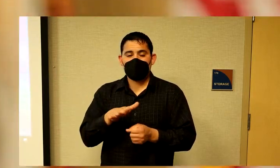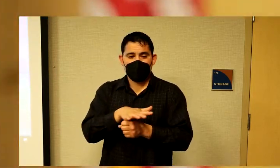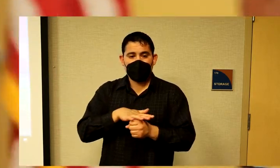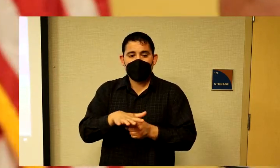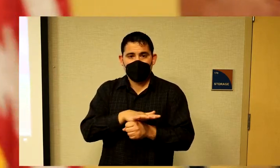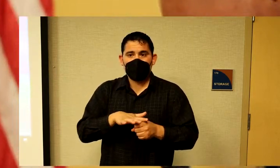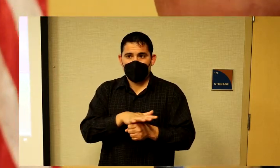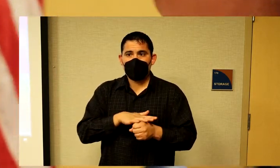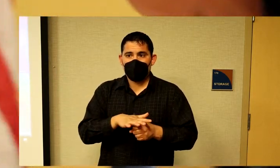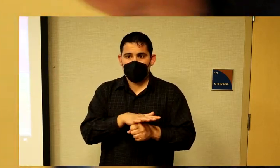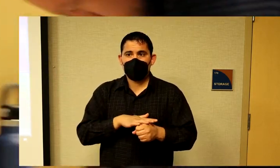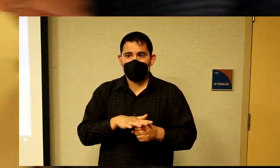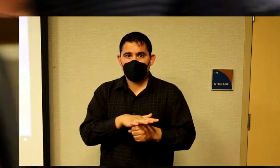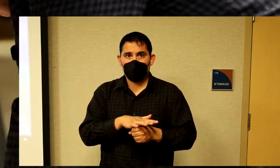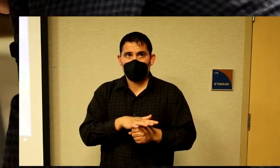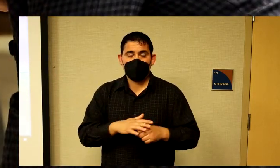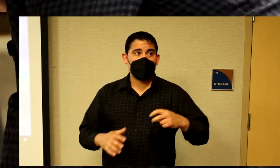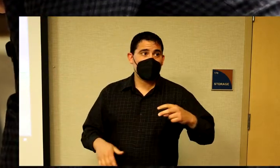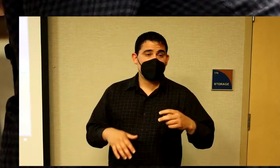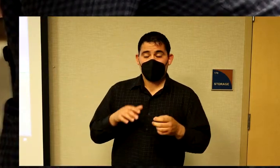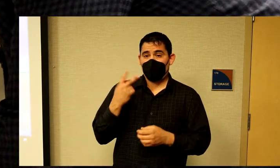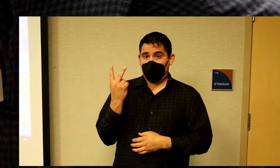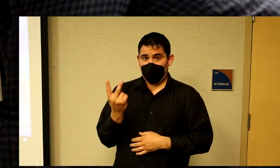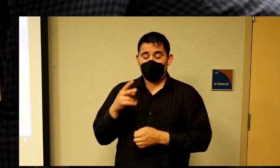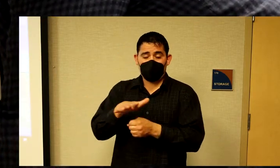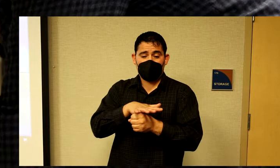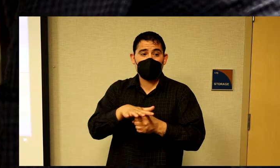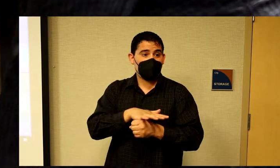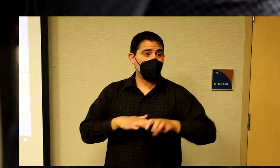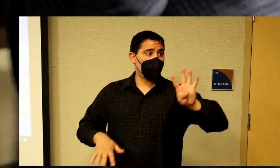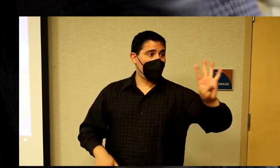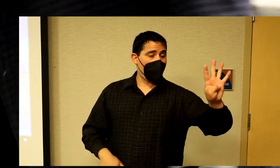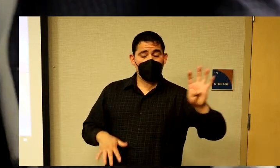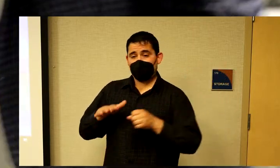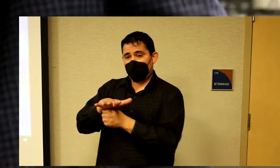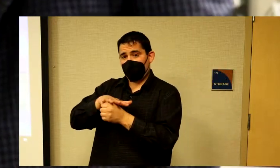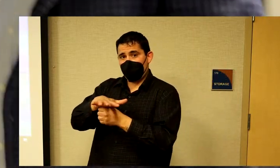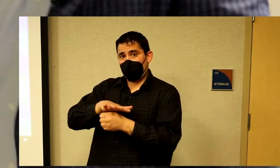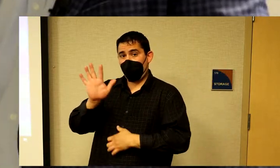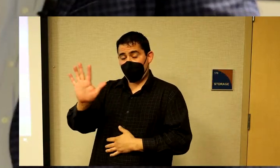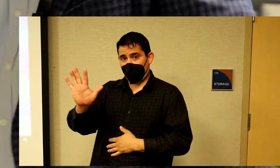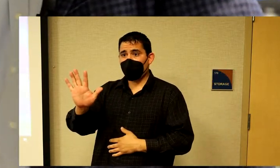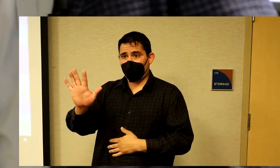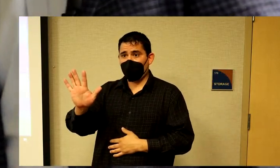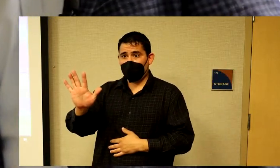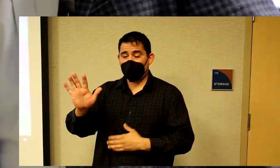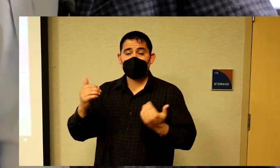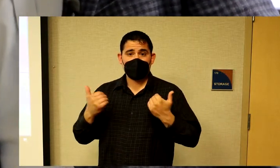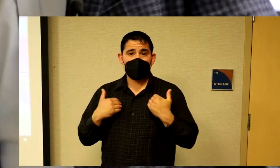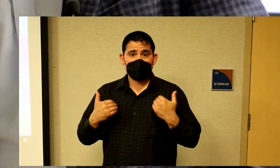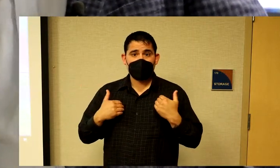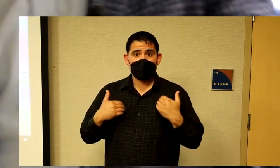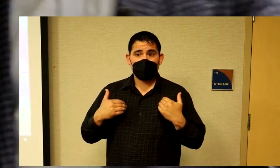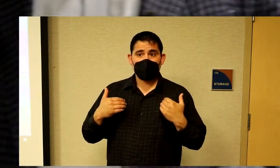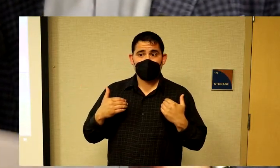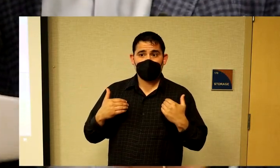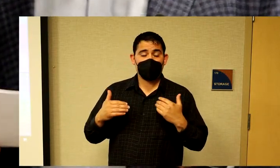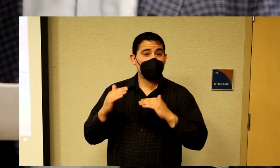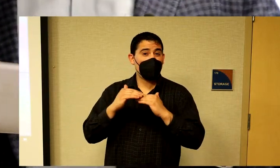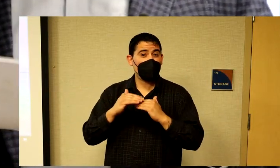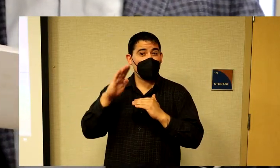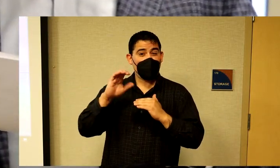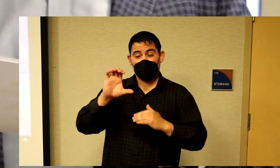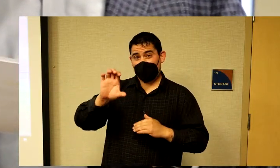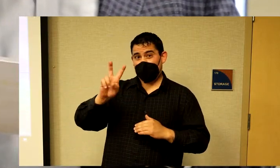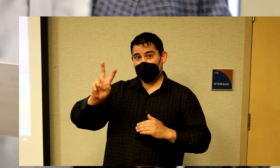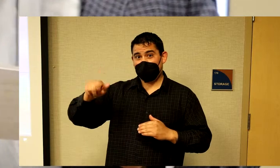we have 2, zone 4 and zone 5 that have a HCVAP over 50%. The